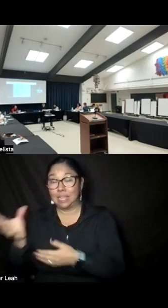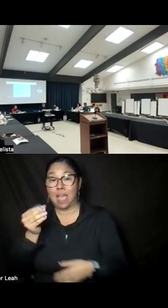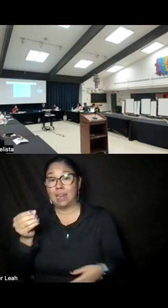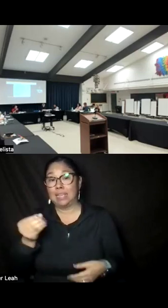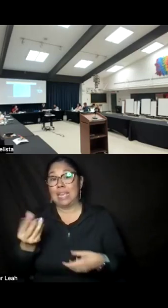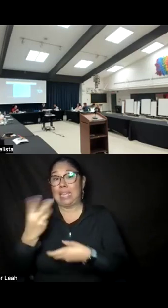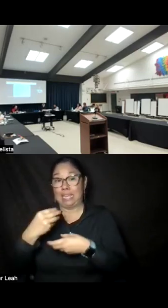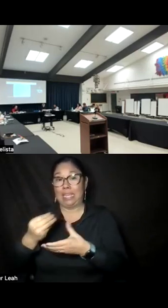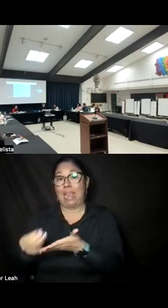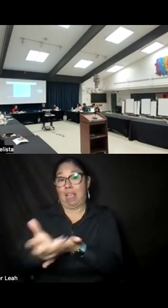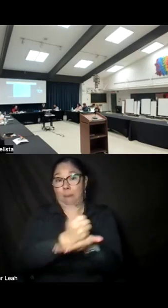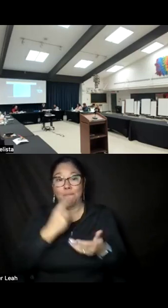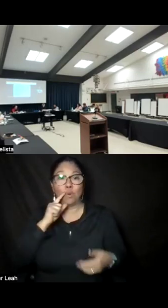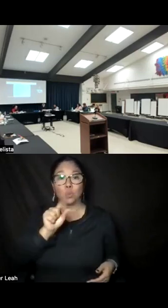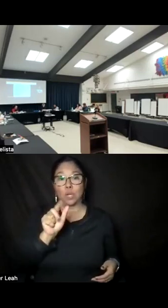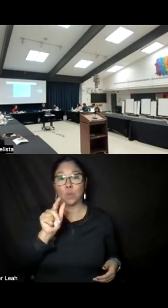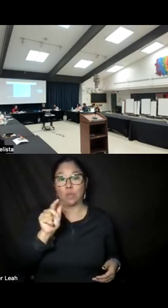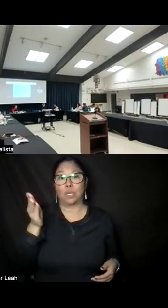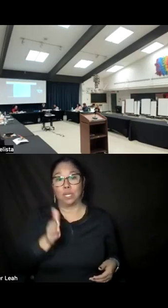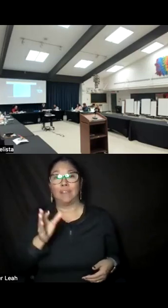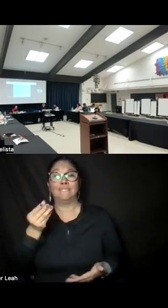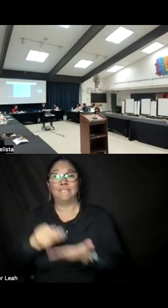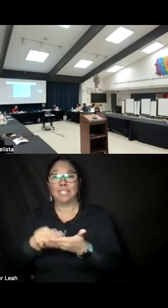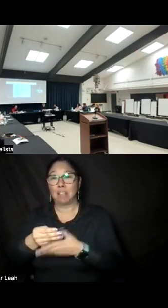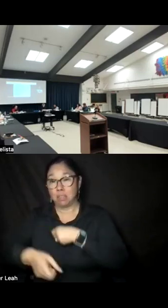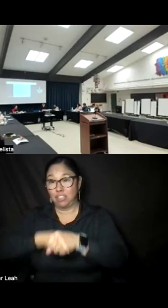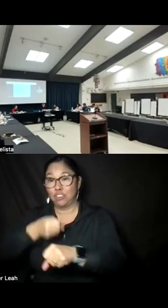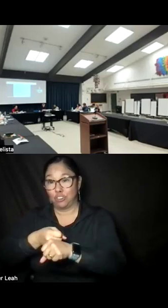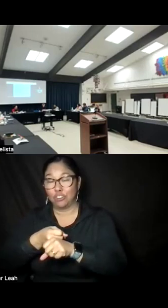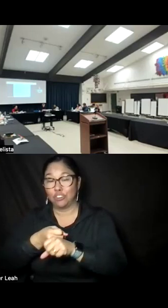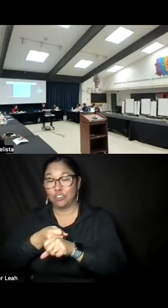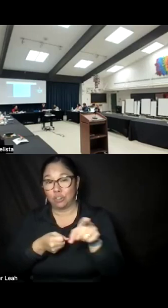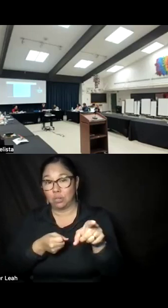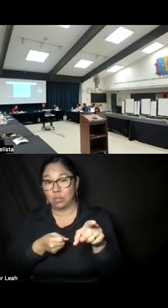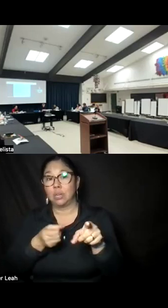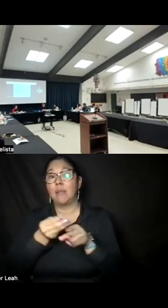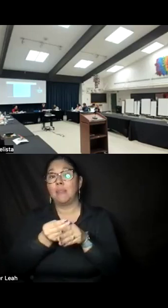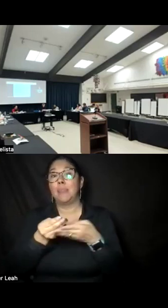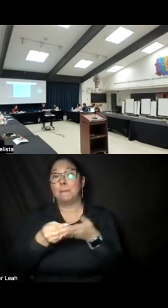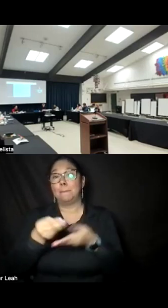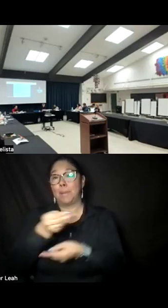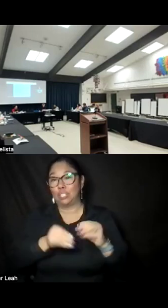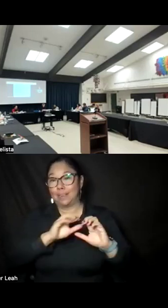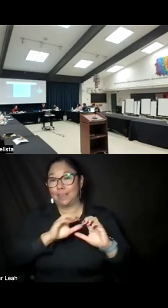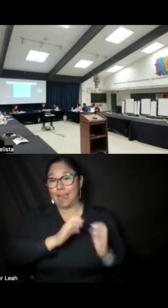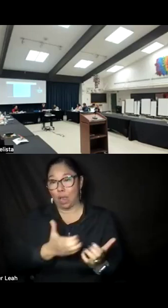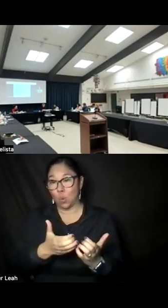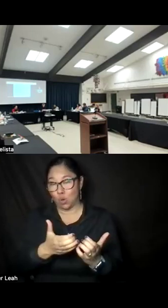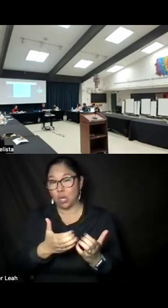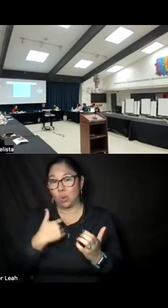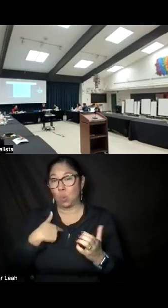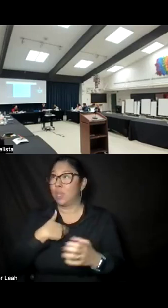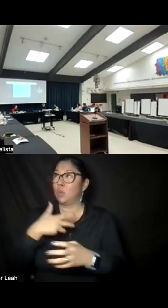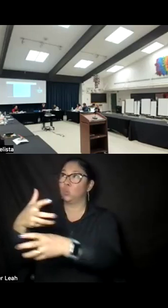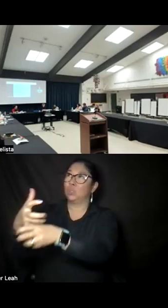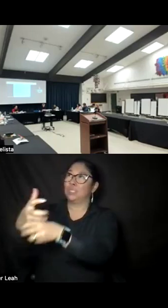the 22-23 fiscal year. And in the budgeted category, we